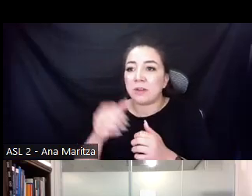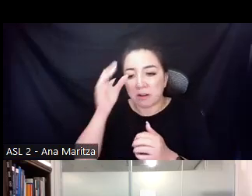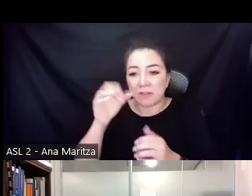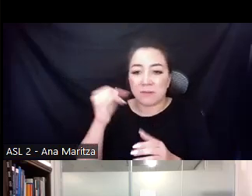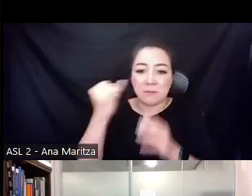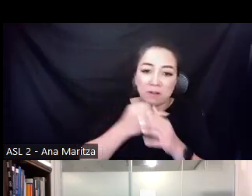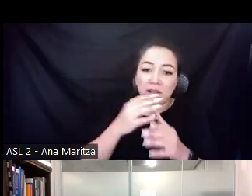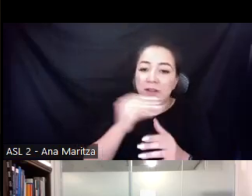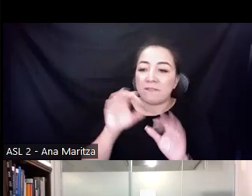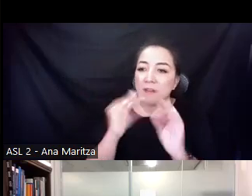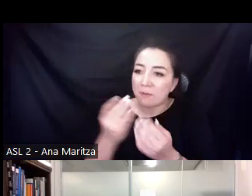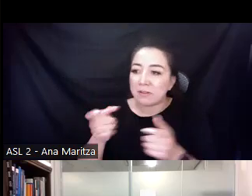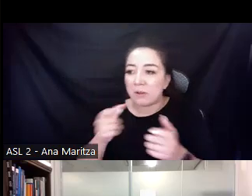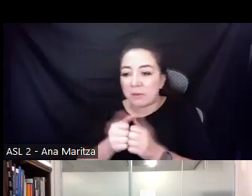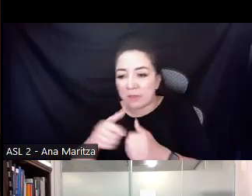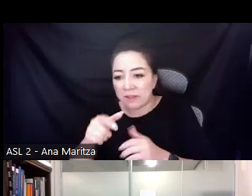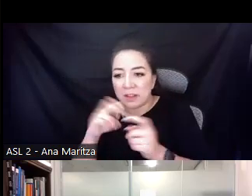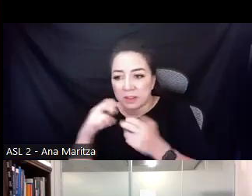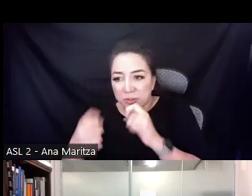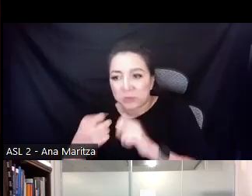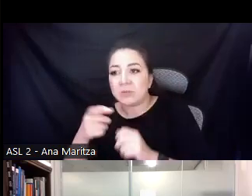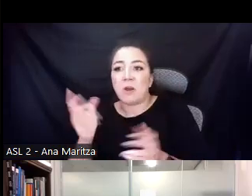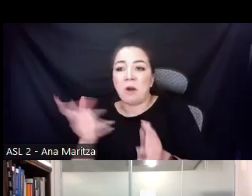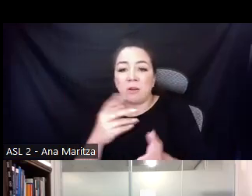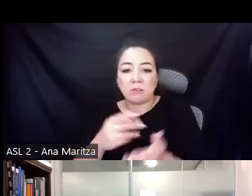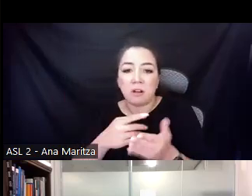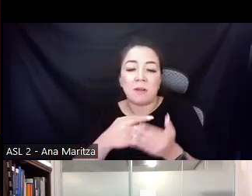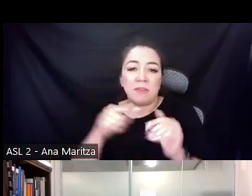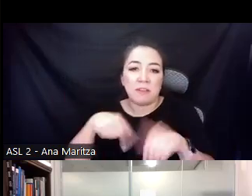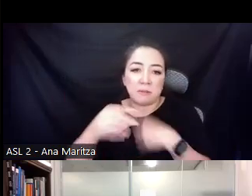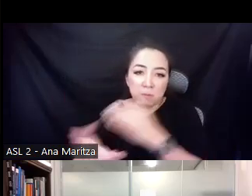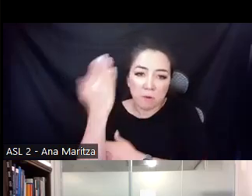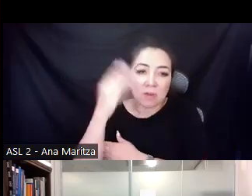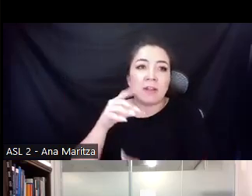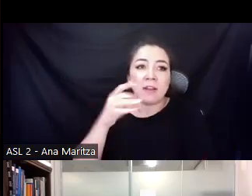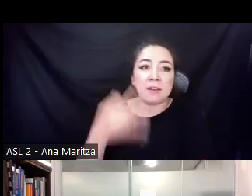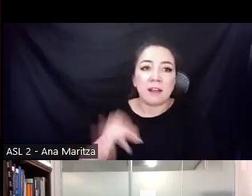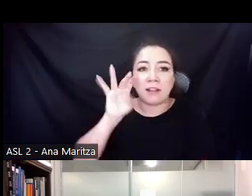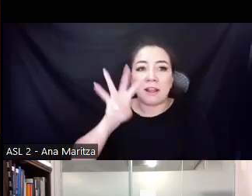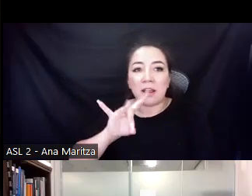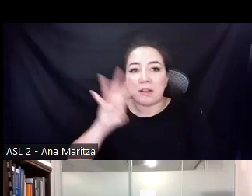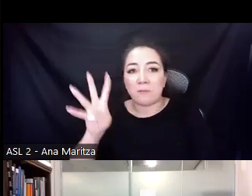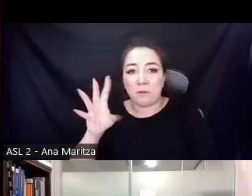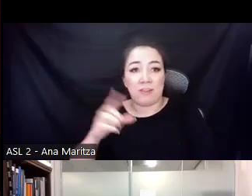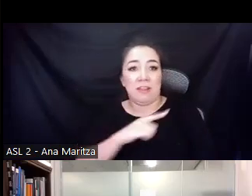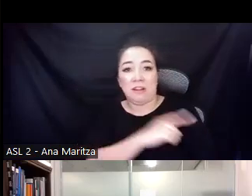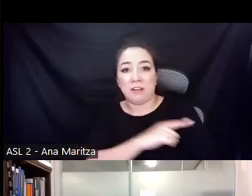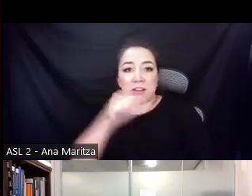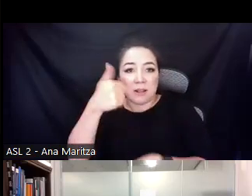and families dealing with these issues that you've all talked about this morning. And so in 1984, the legislature established